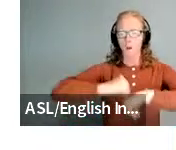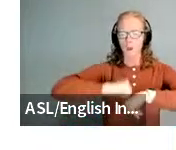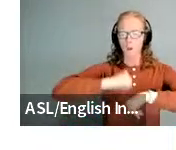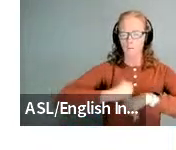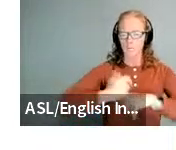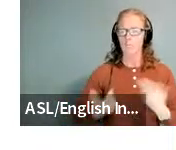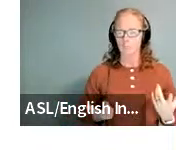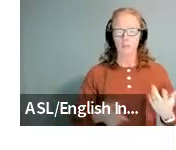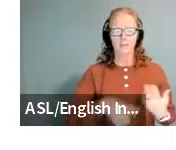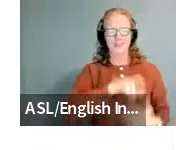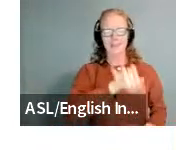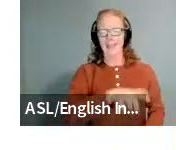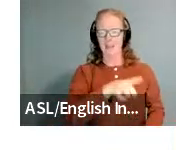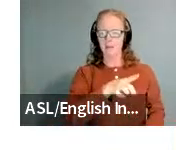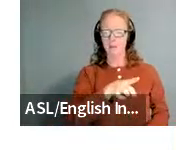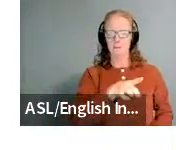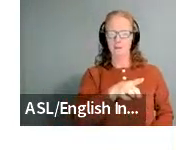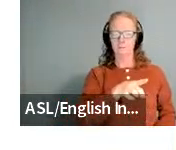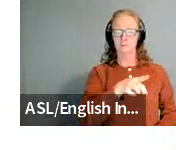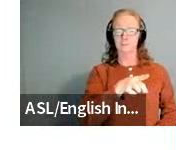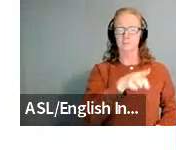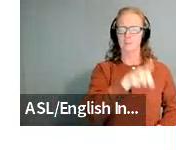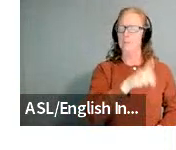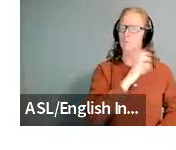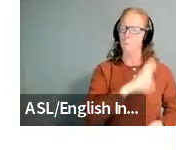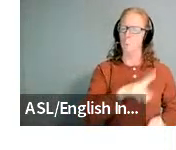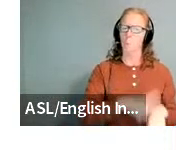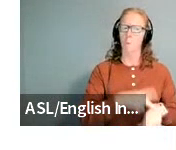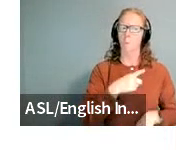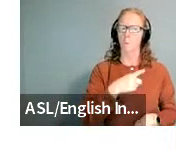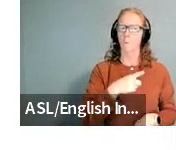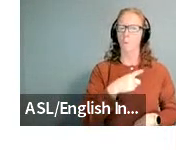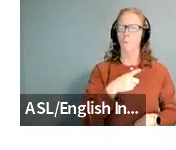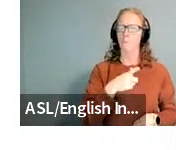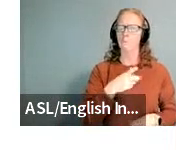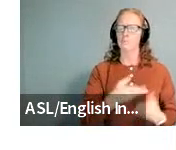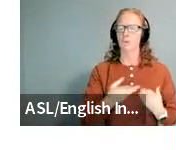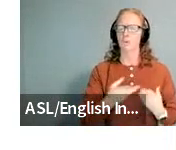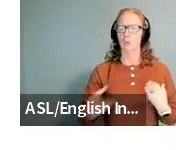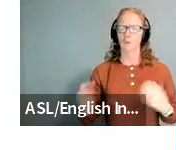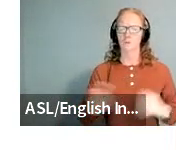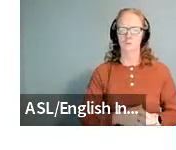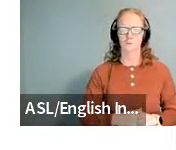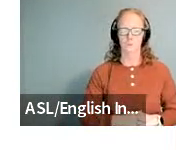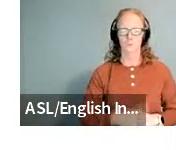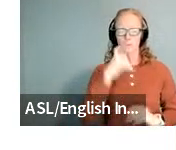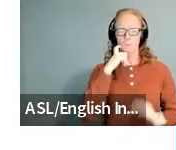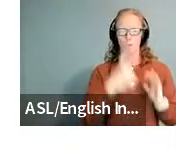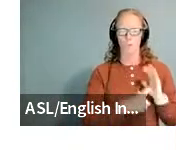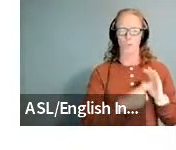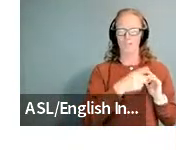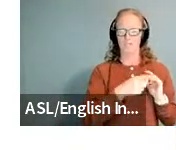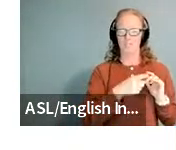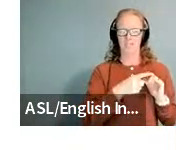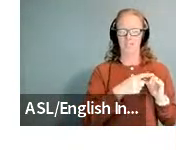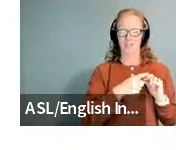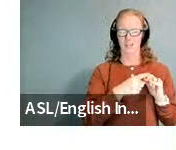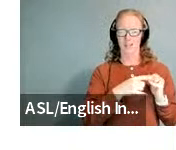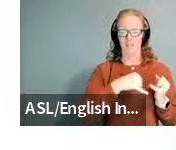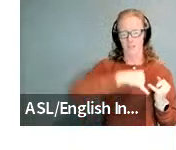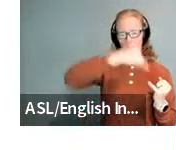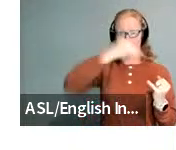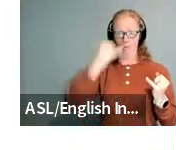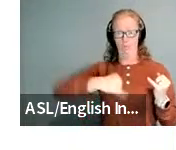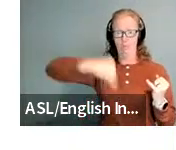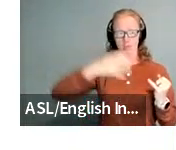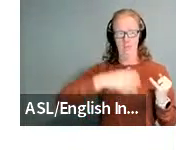So these are, some fairly typical construction materials, and you can see that this chart kind of maps the